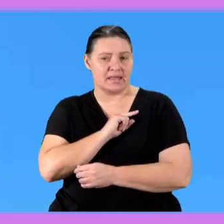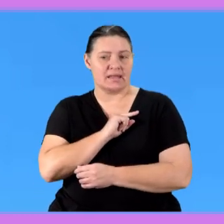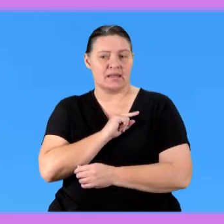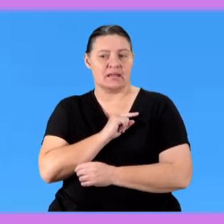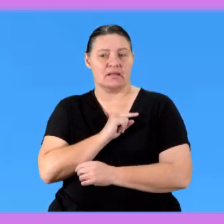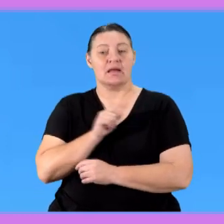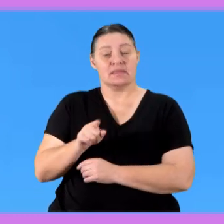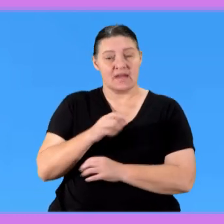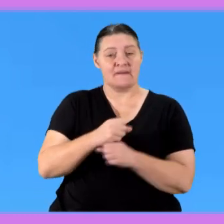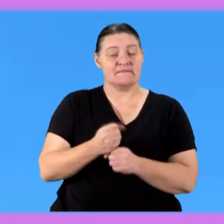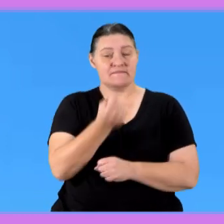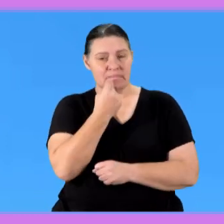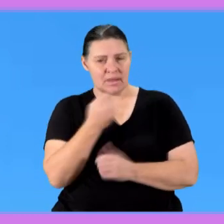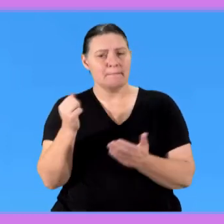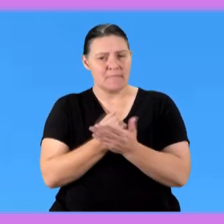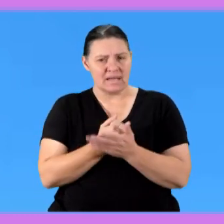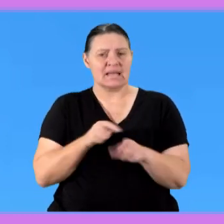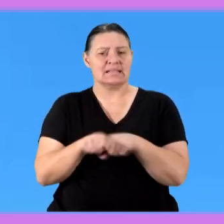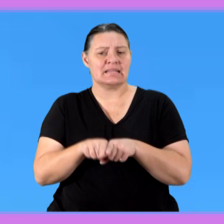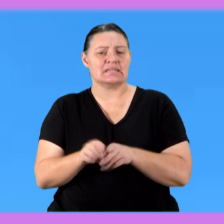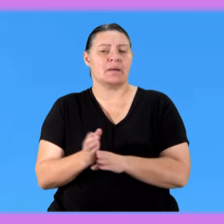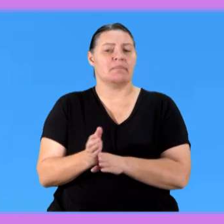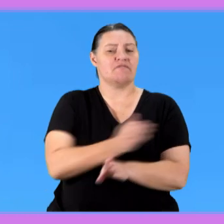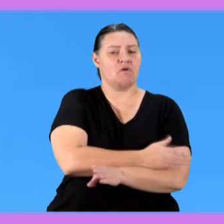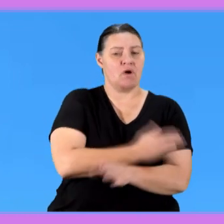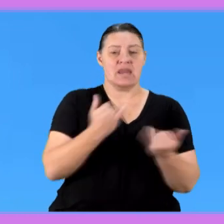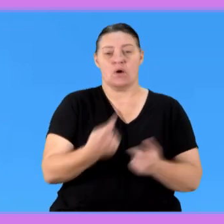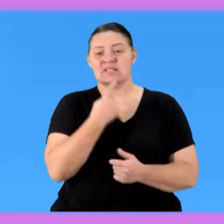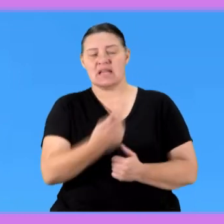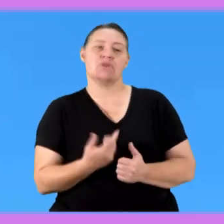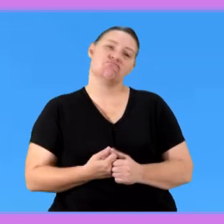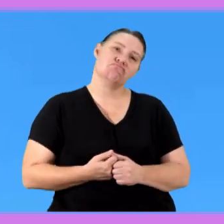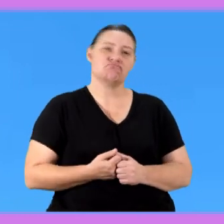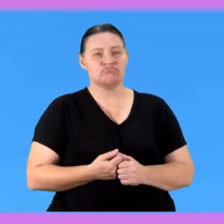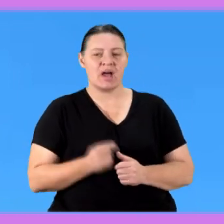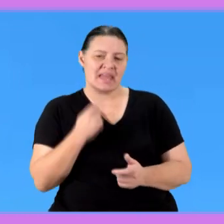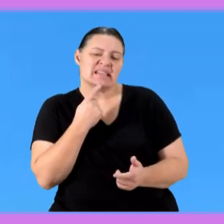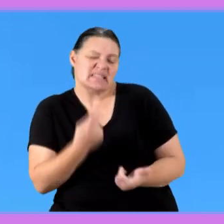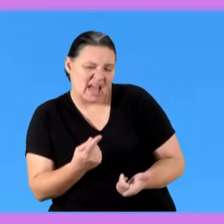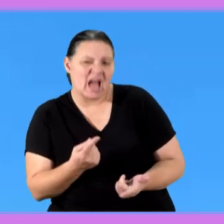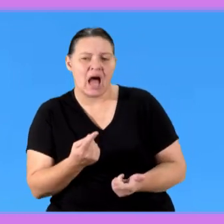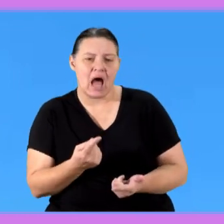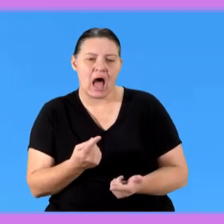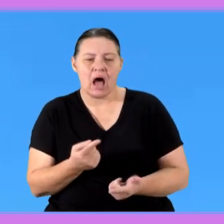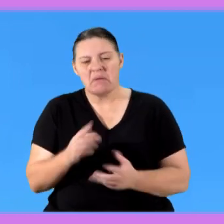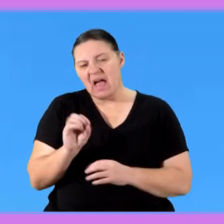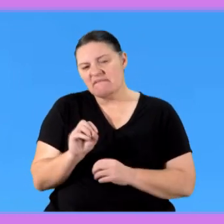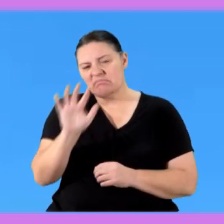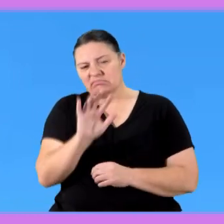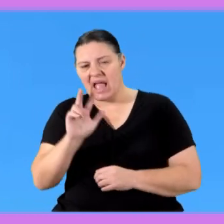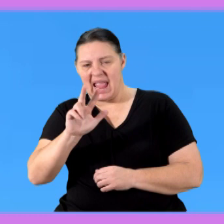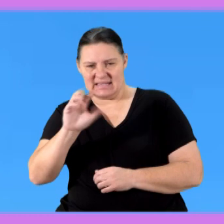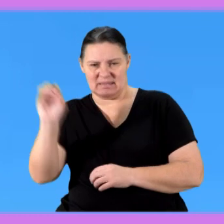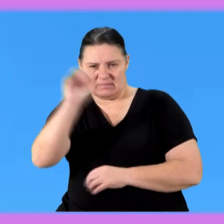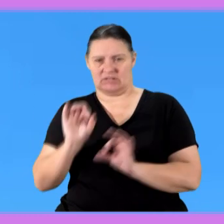Hence, we can say that this pharmacy should have tested this product. Now they say it has, or they claim for that